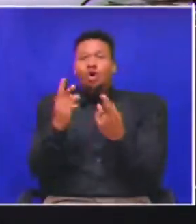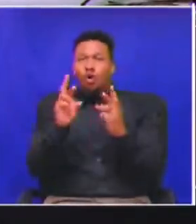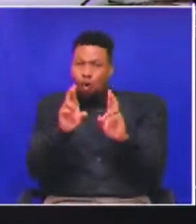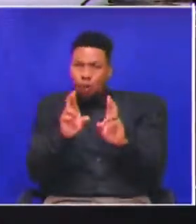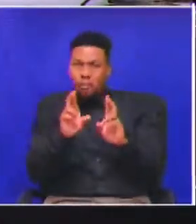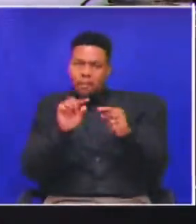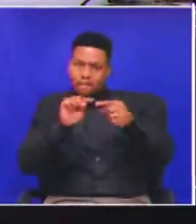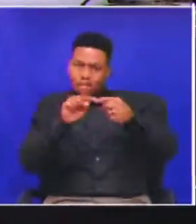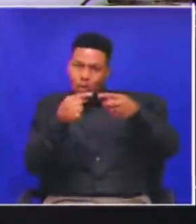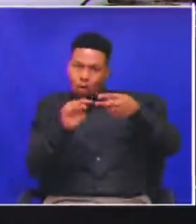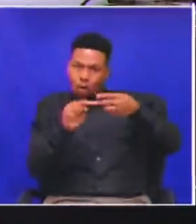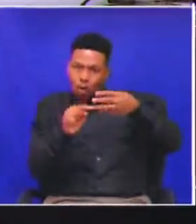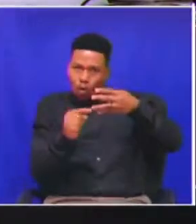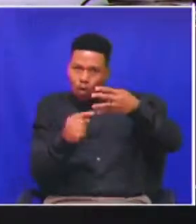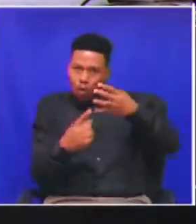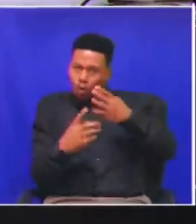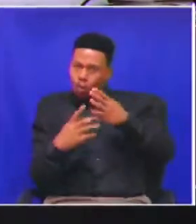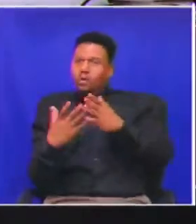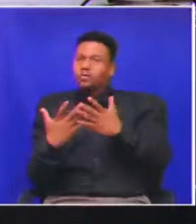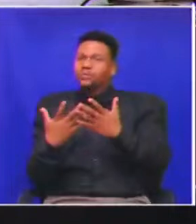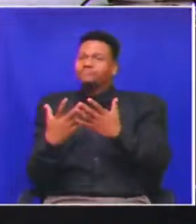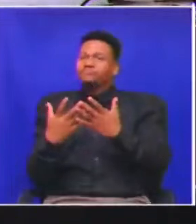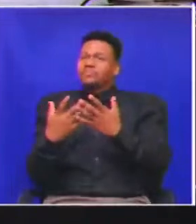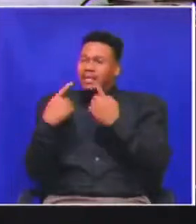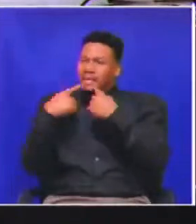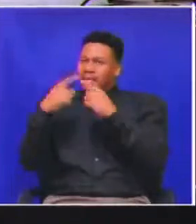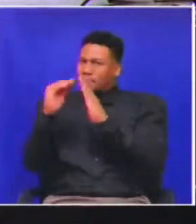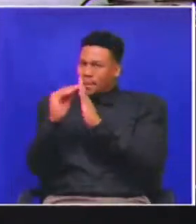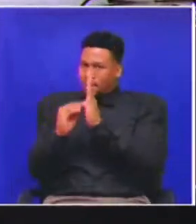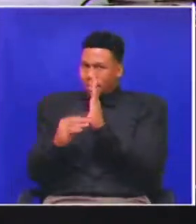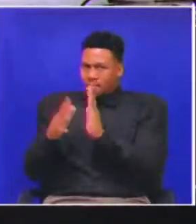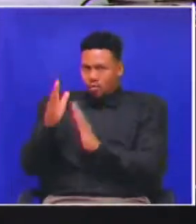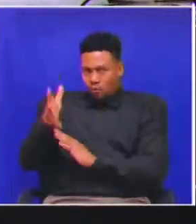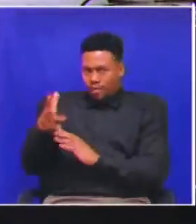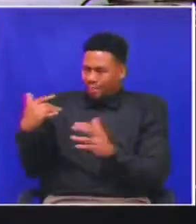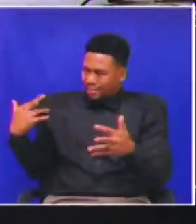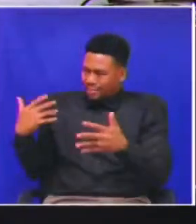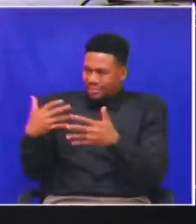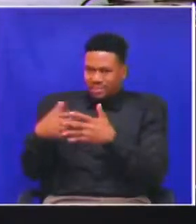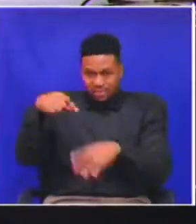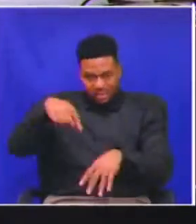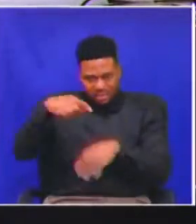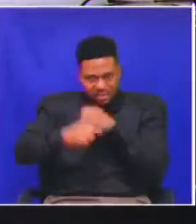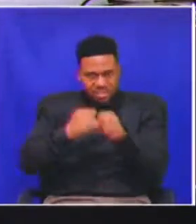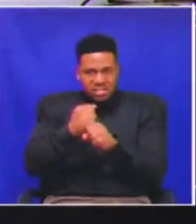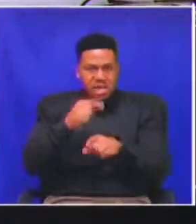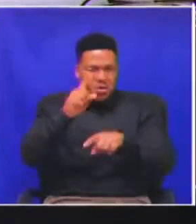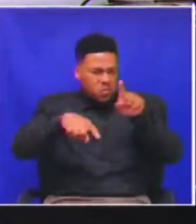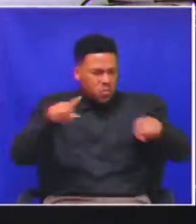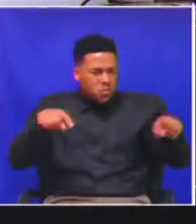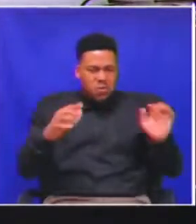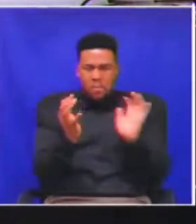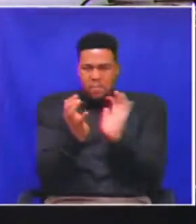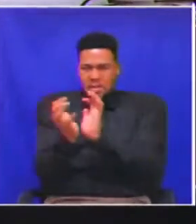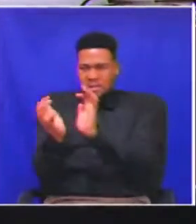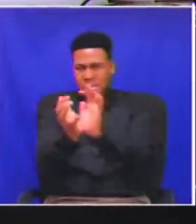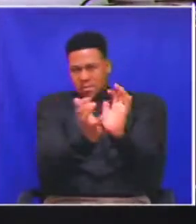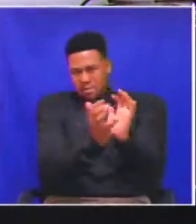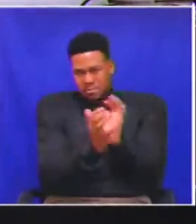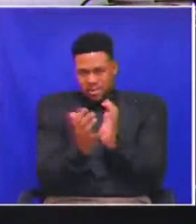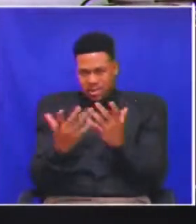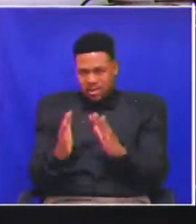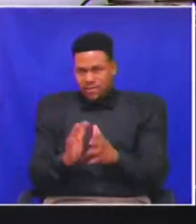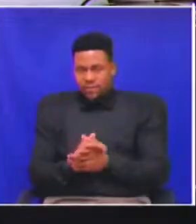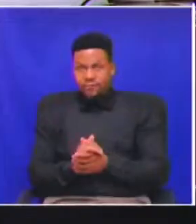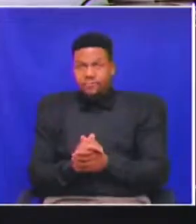reached during the course of the whole year as we have held various meetings around various sectors. This declaration will urge